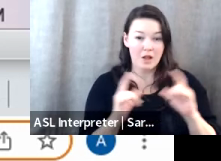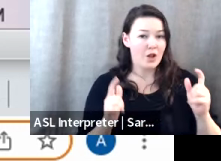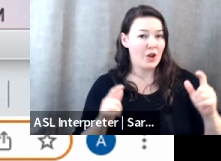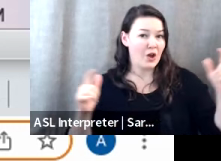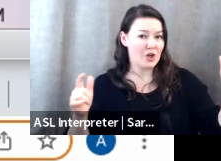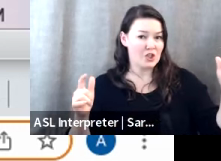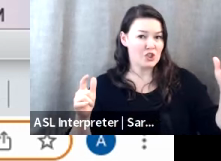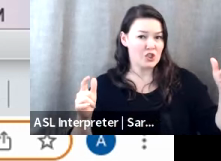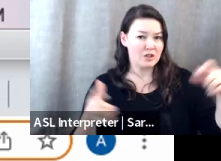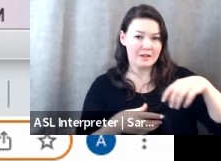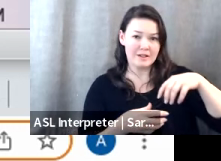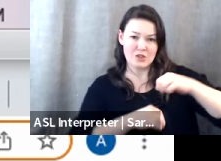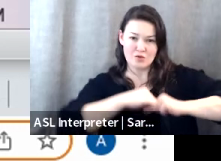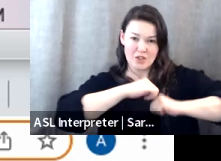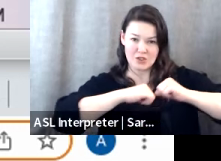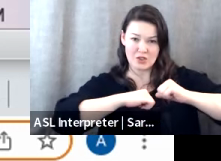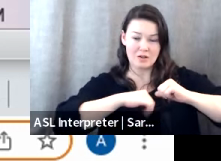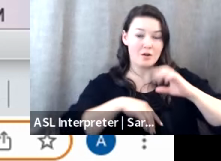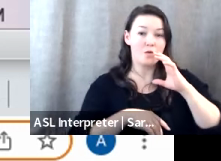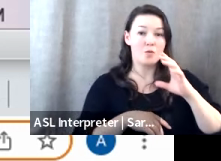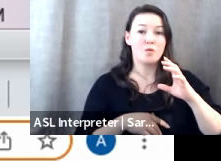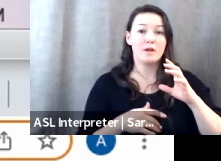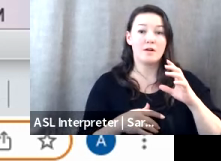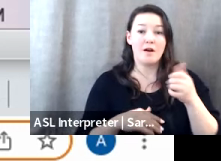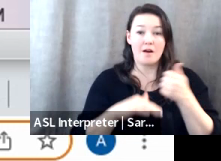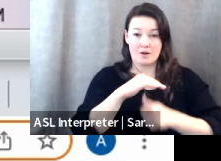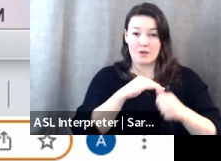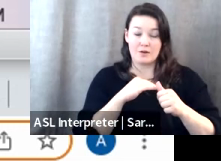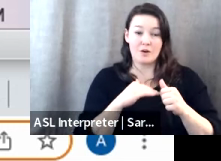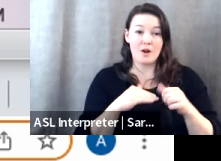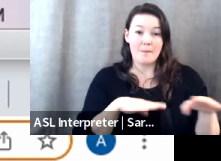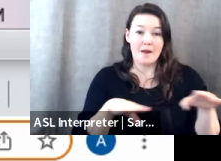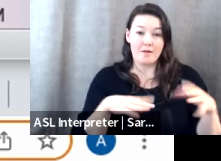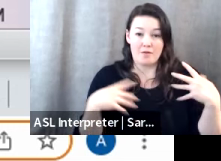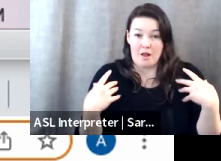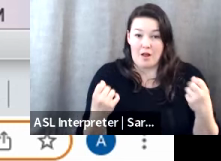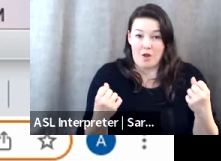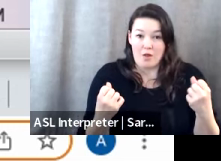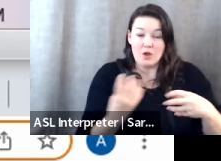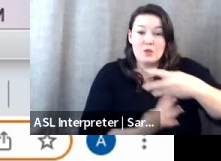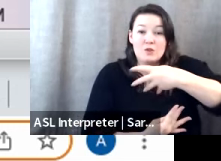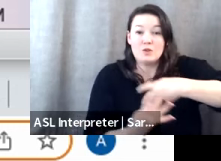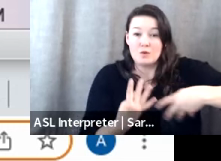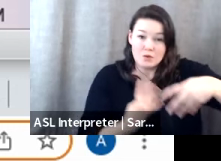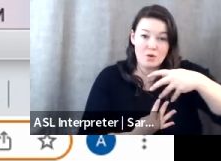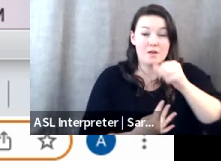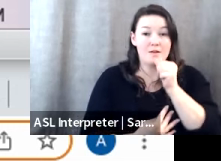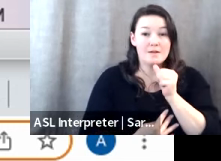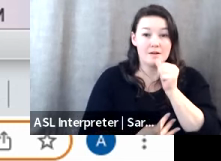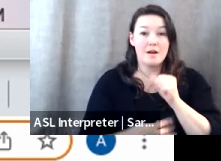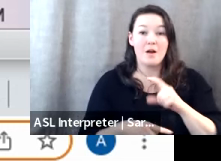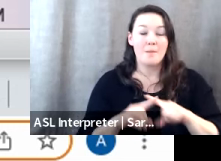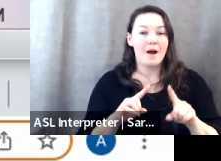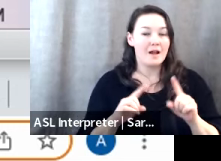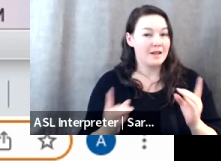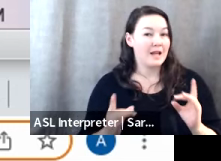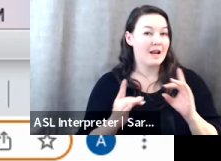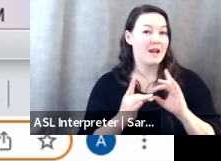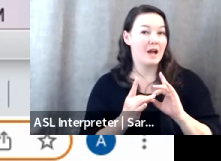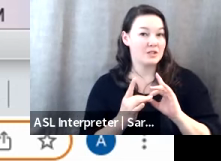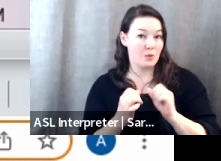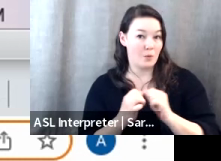really live under the behavioral health, social resilience, but that the connection to internet might live